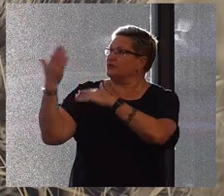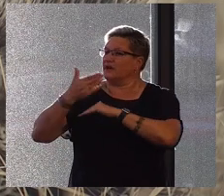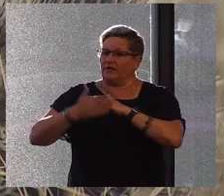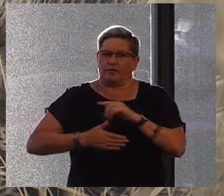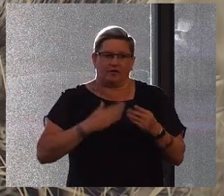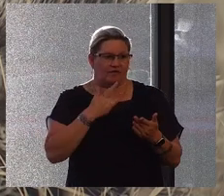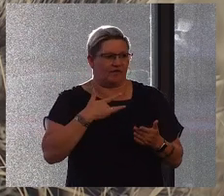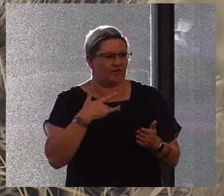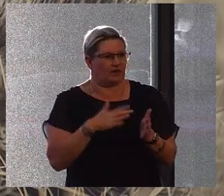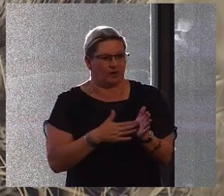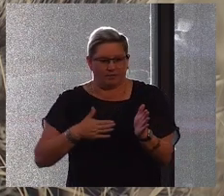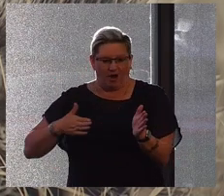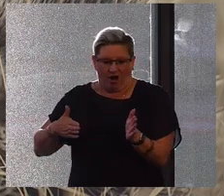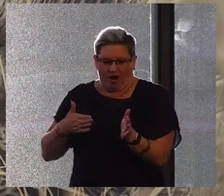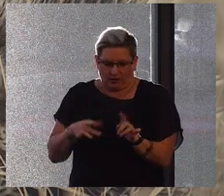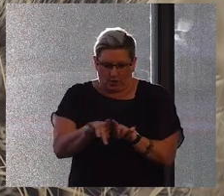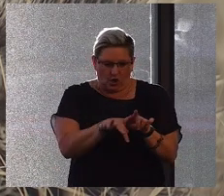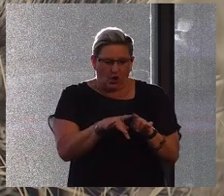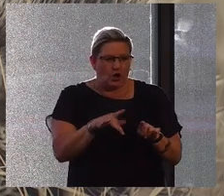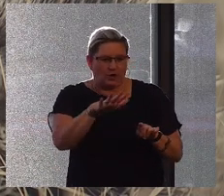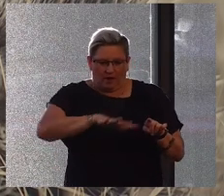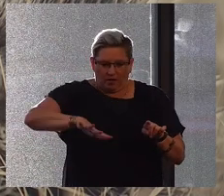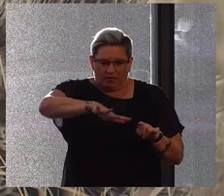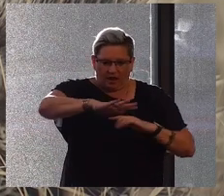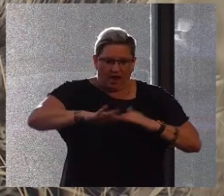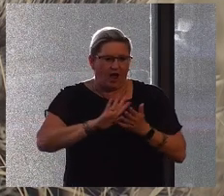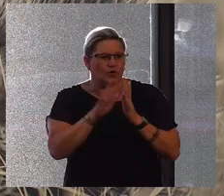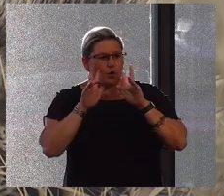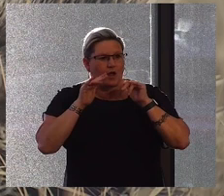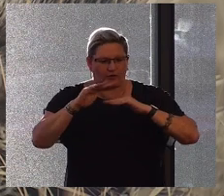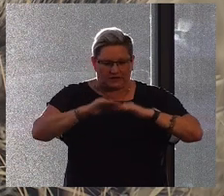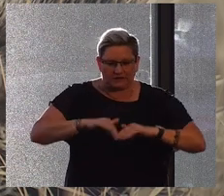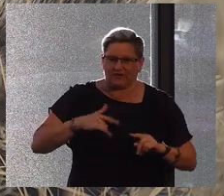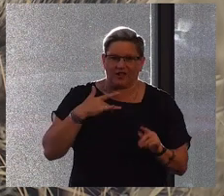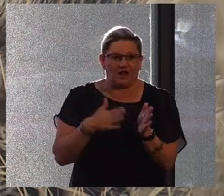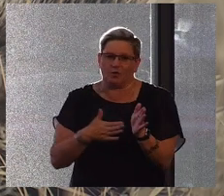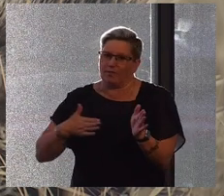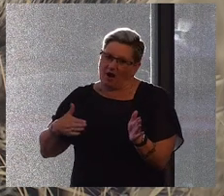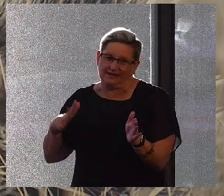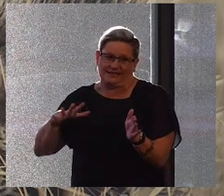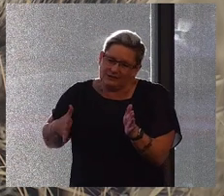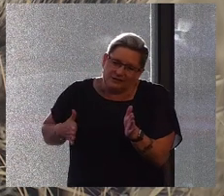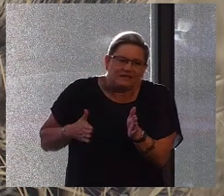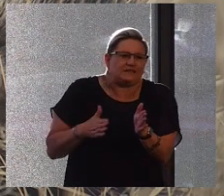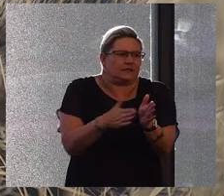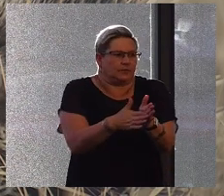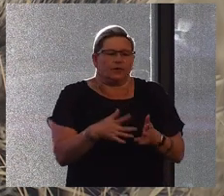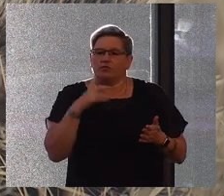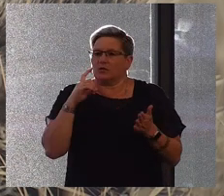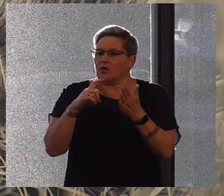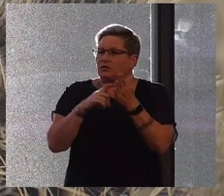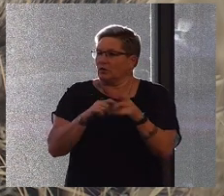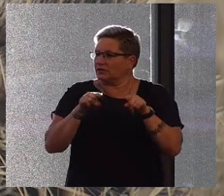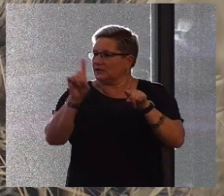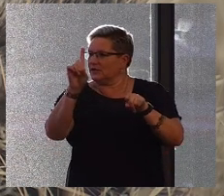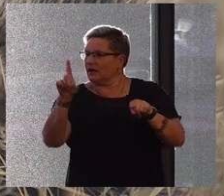to catch up on in terms of learning about care for country. I'd particularly like to acknowledge the Aboriginal women who